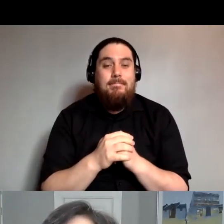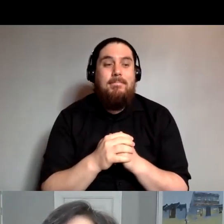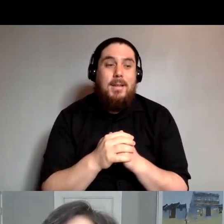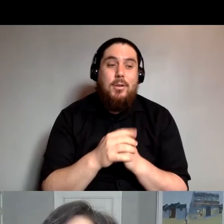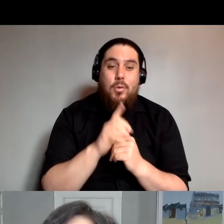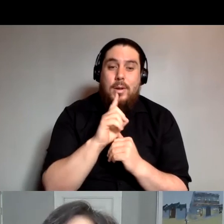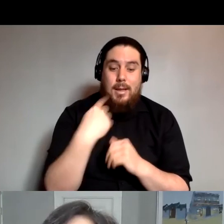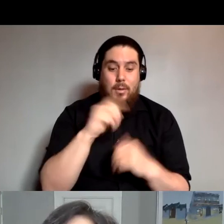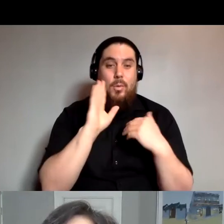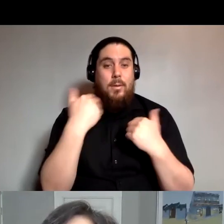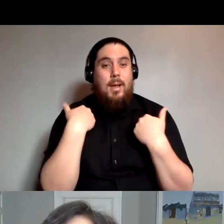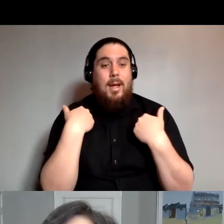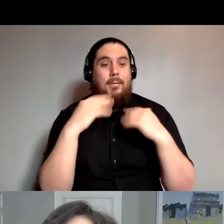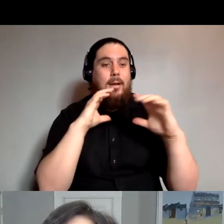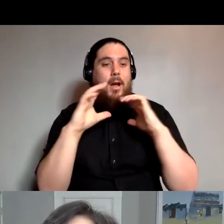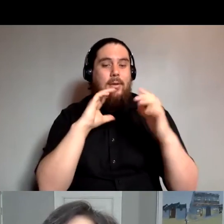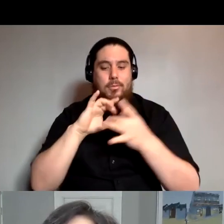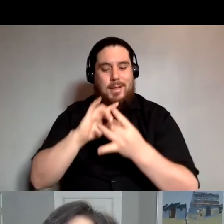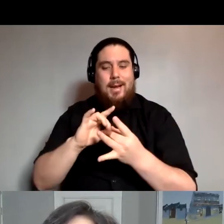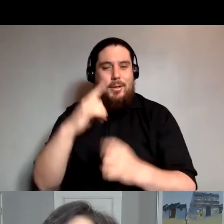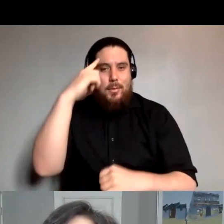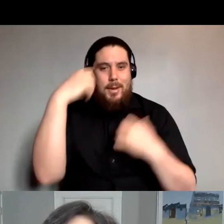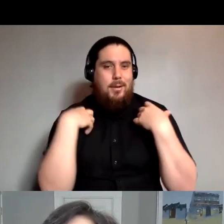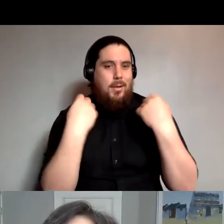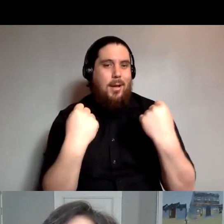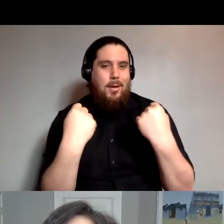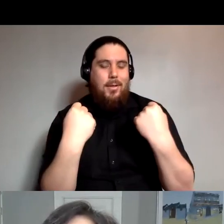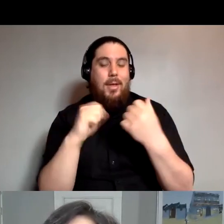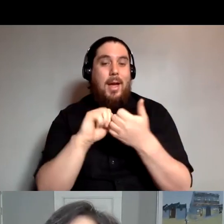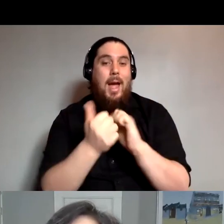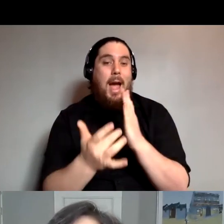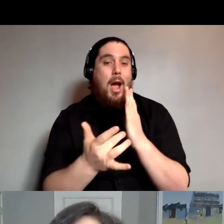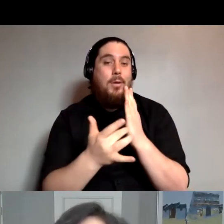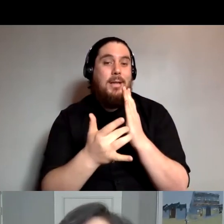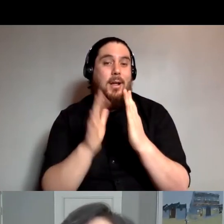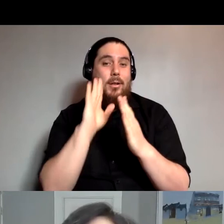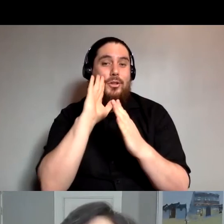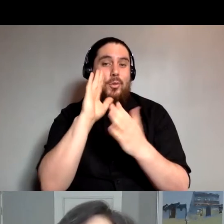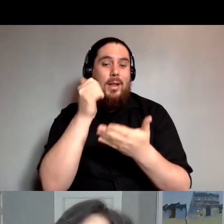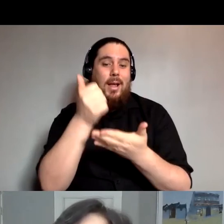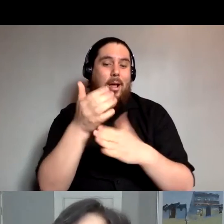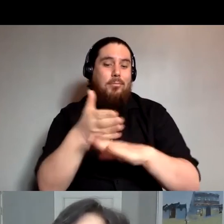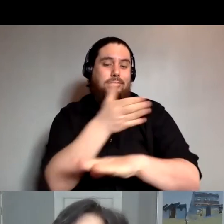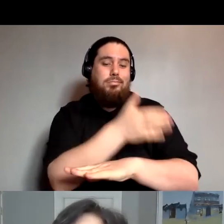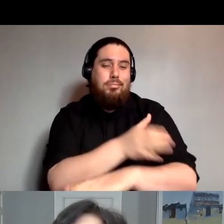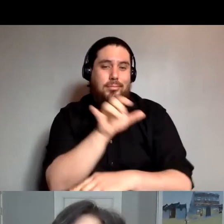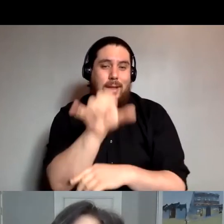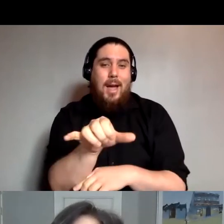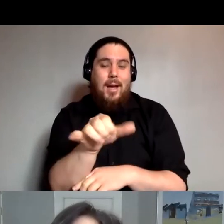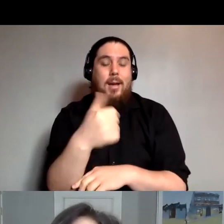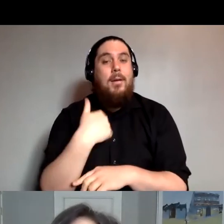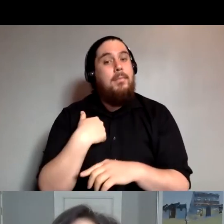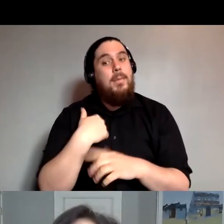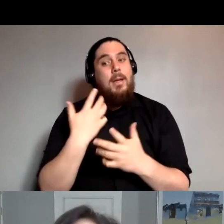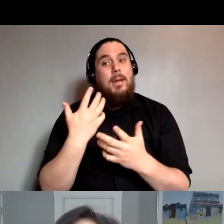conversation about mental health and how technology can help. I'm really encouraged that researchers are